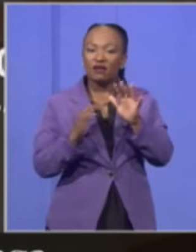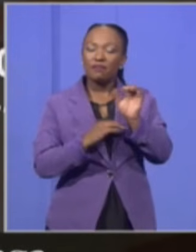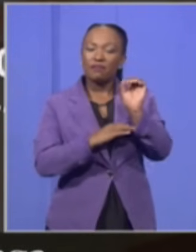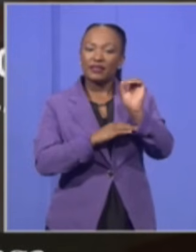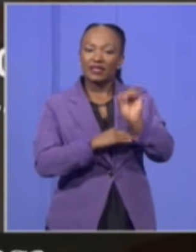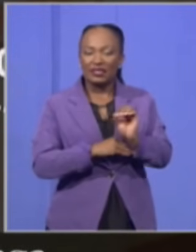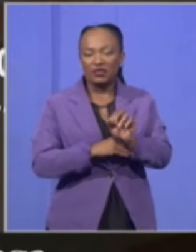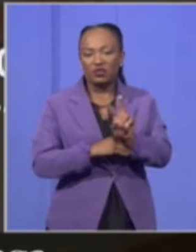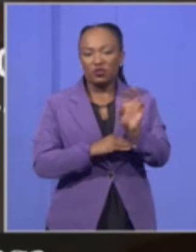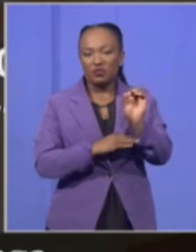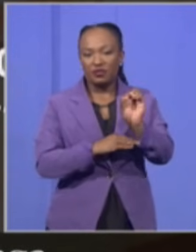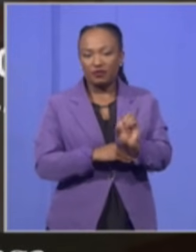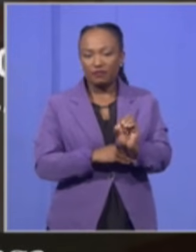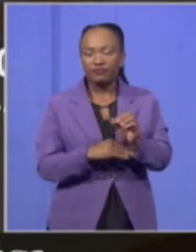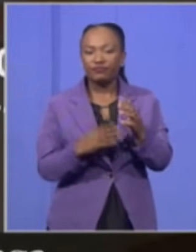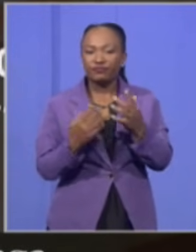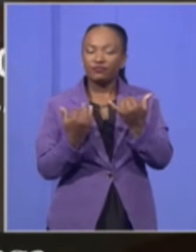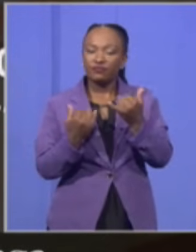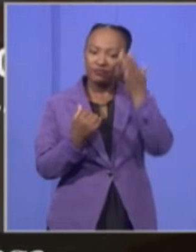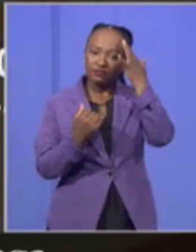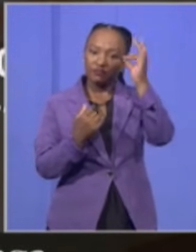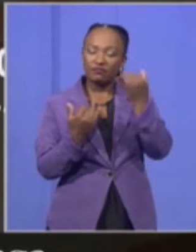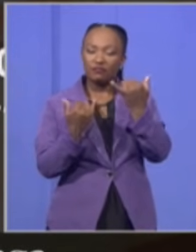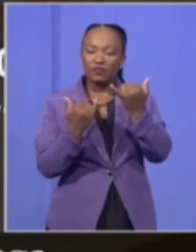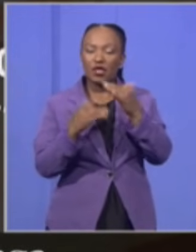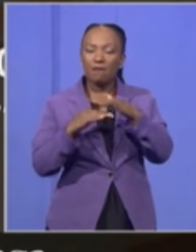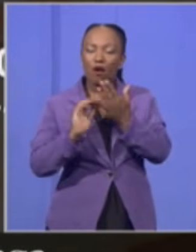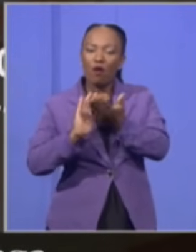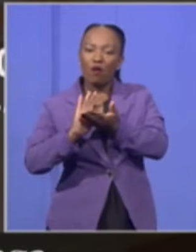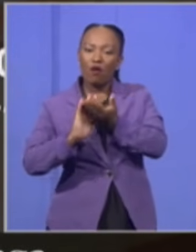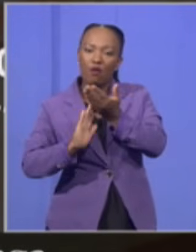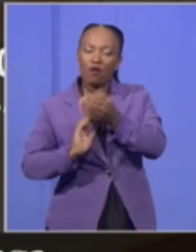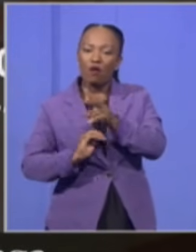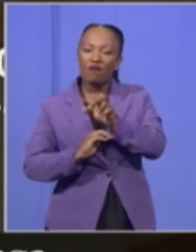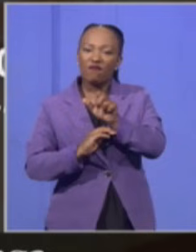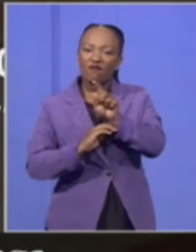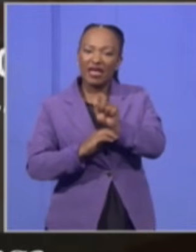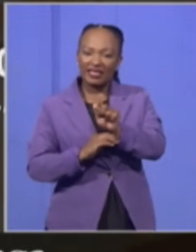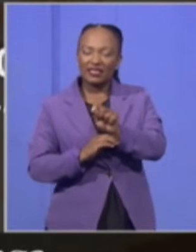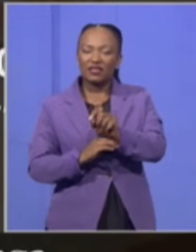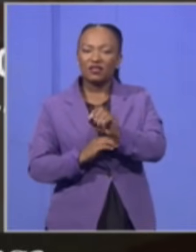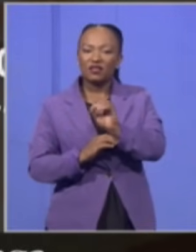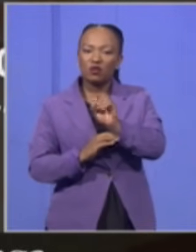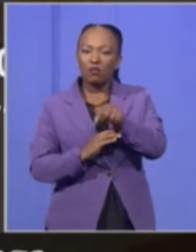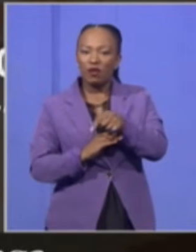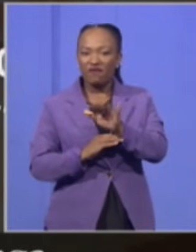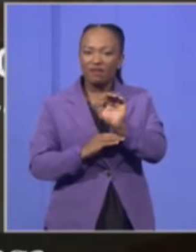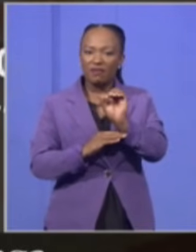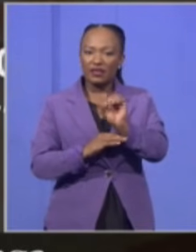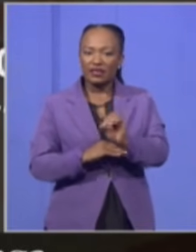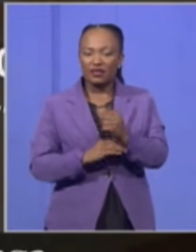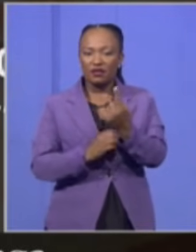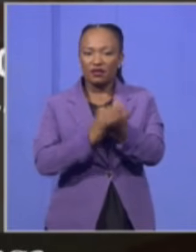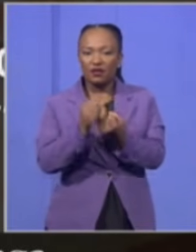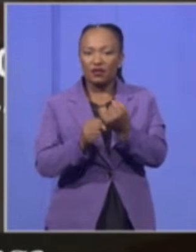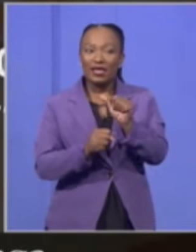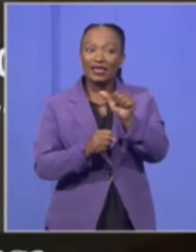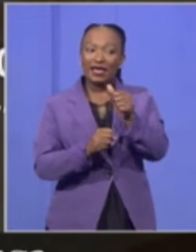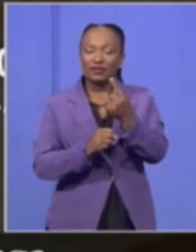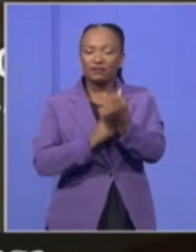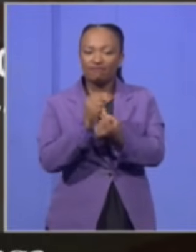tše 2. Mmušo o tsebagaditše go oketša motšhelo wa tlasana ka seripa sa peresente le nyaga mola seripa se sengwe